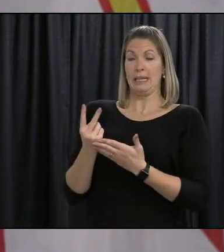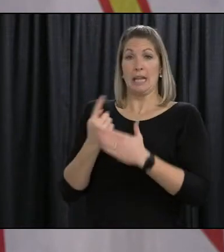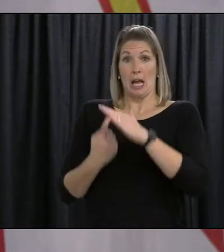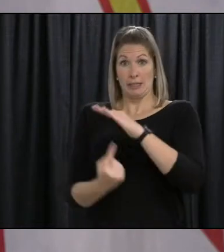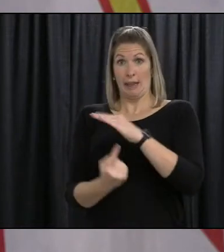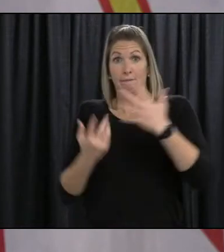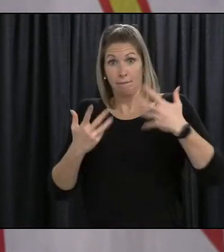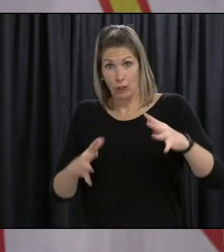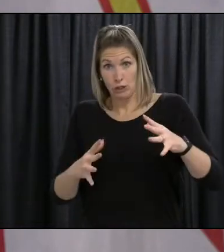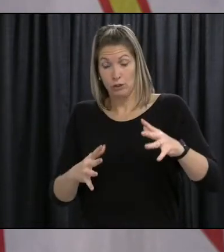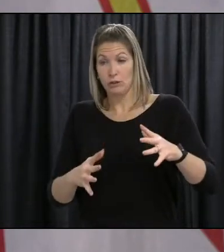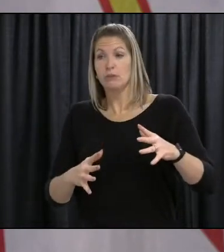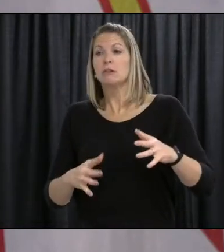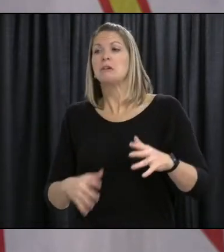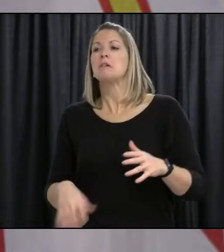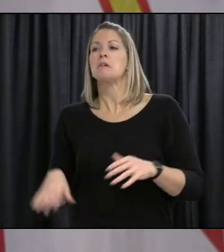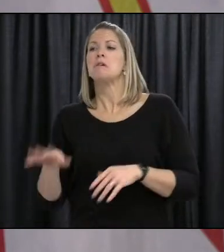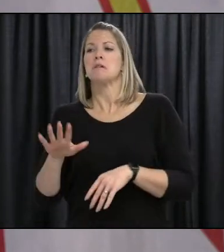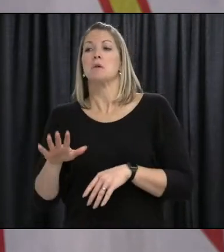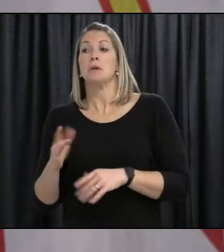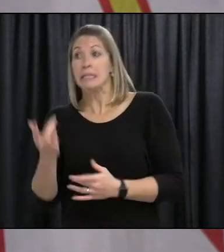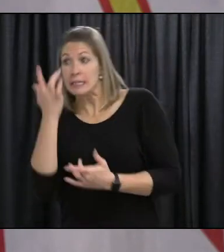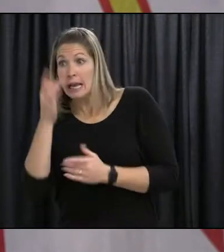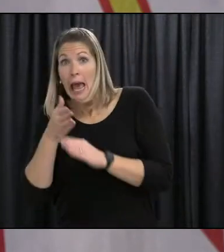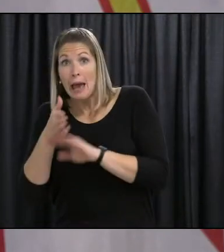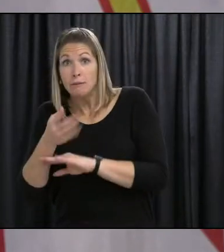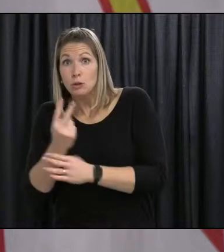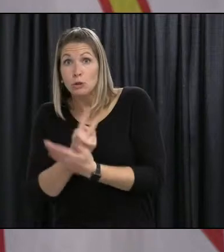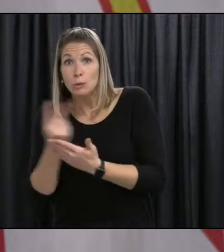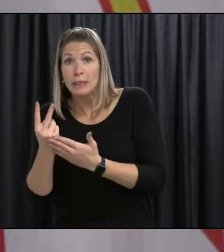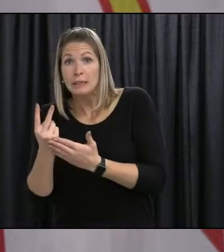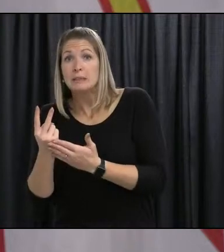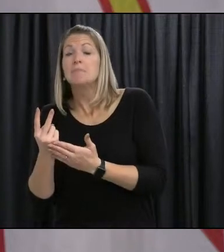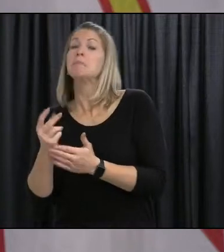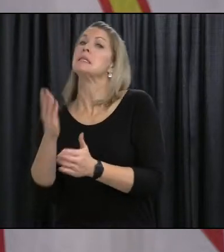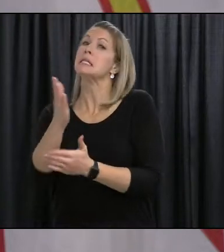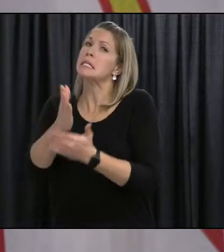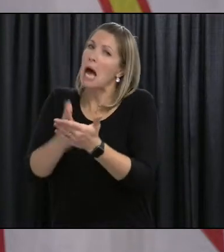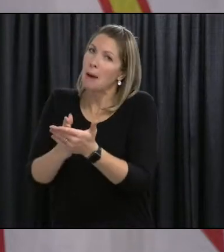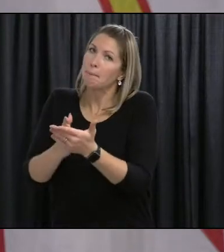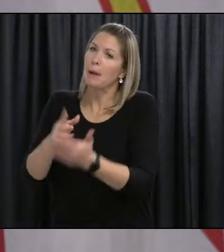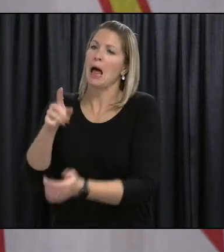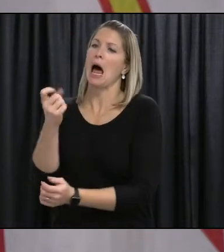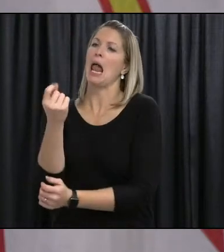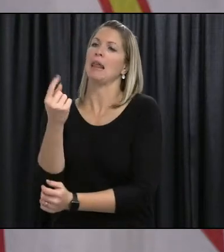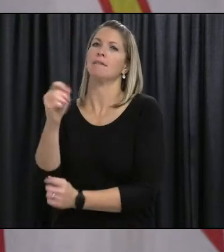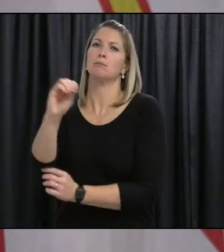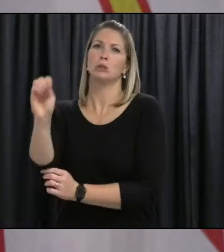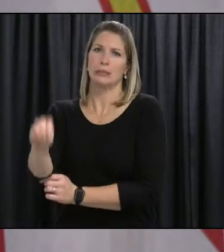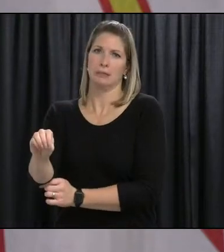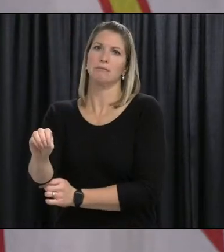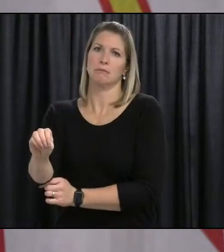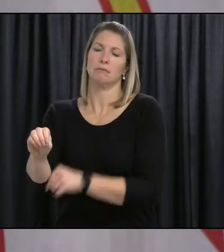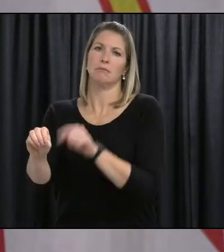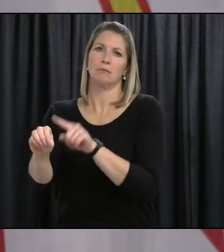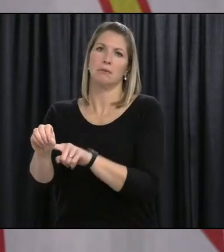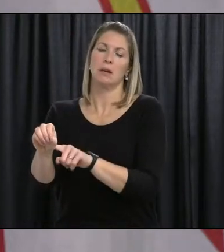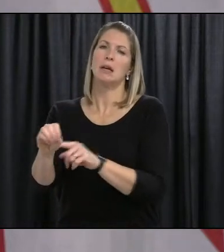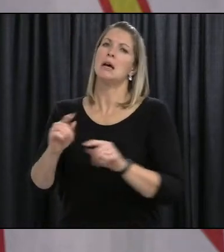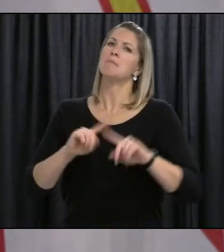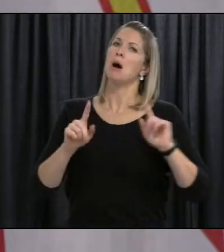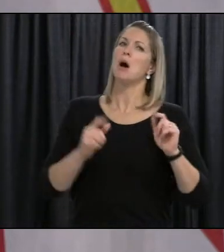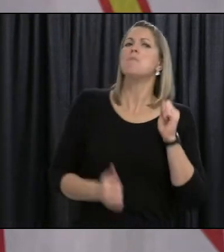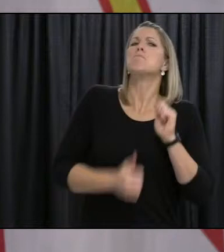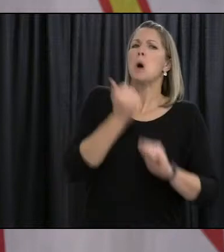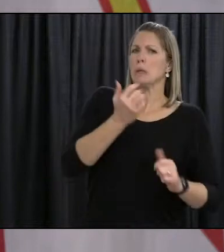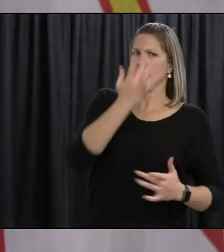proxy for when symptoms develop. But some of those people would have developed symptoms before the 14 days. They just didn't present for testing until